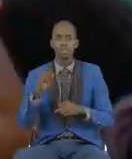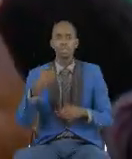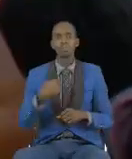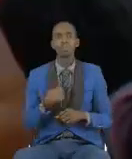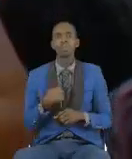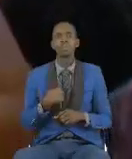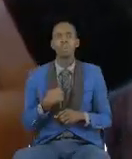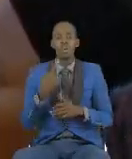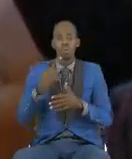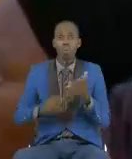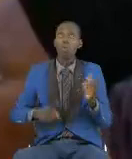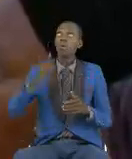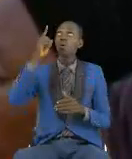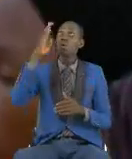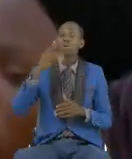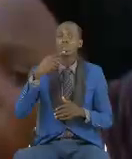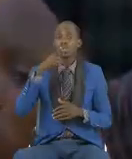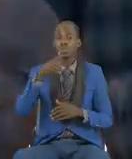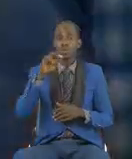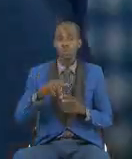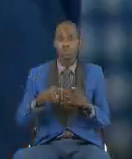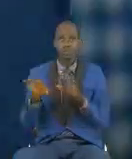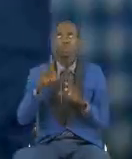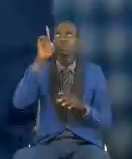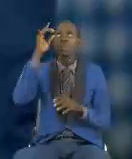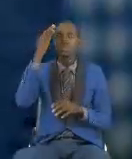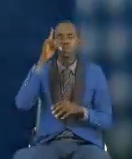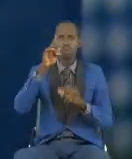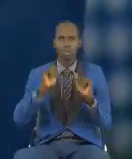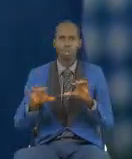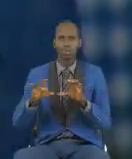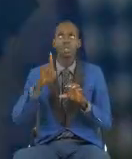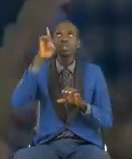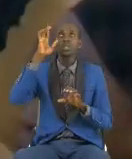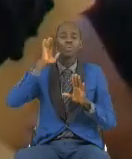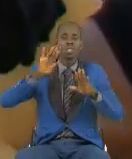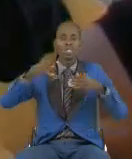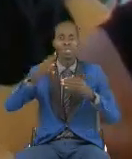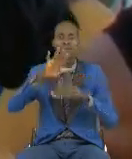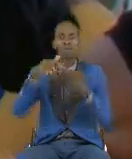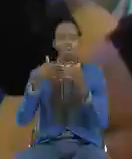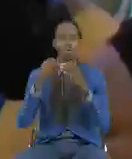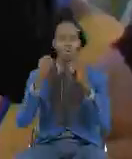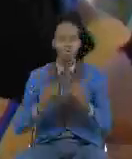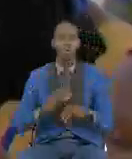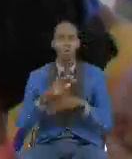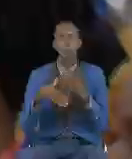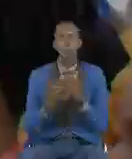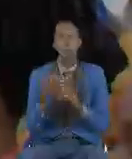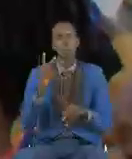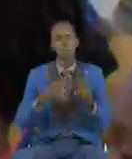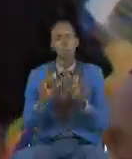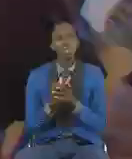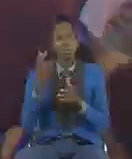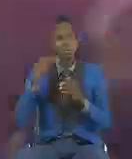says you ought to do, he knows you can do it. He'll give you all the power. And all those people that were scattered abroad, and as